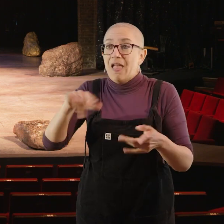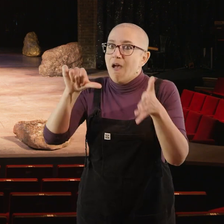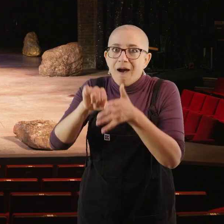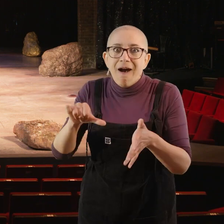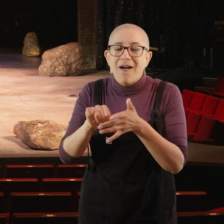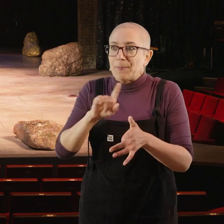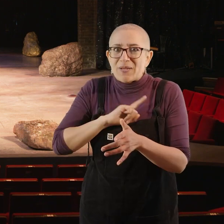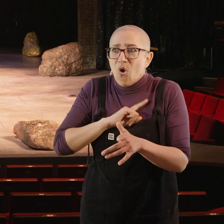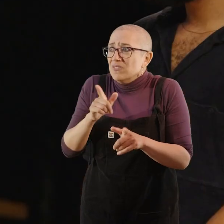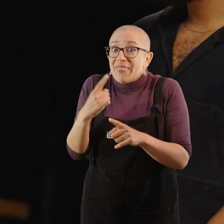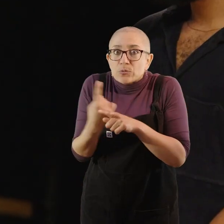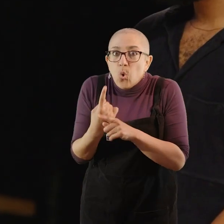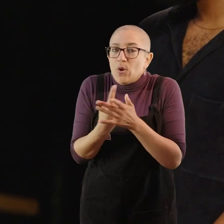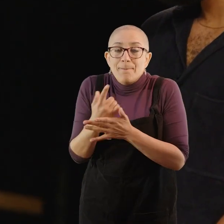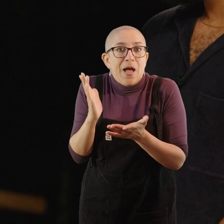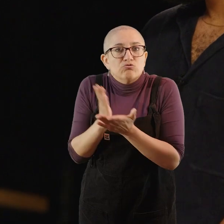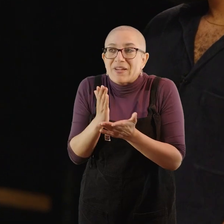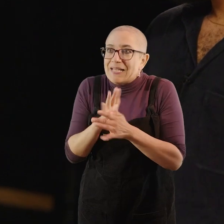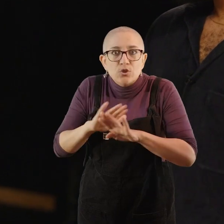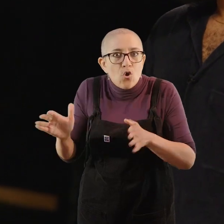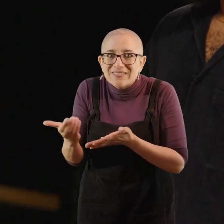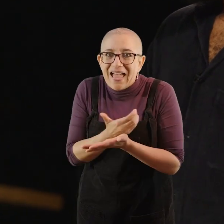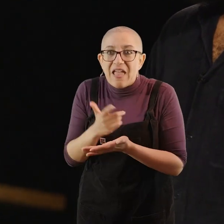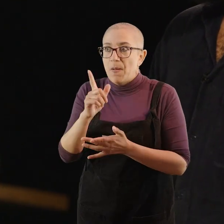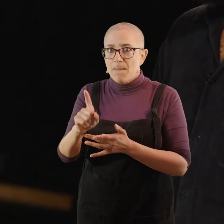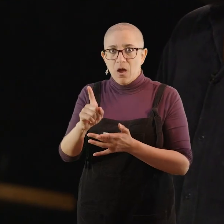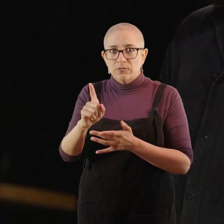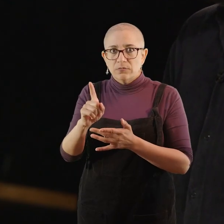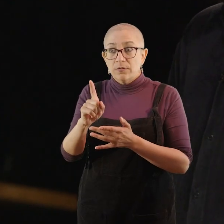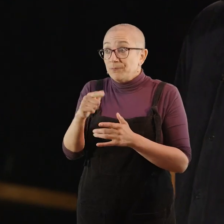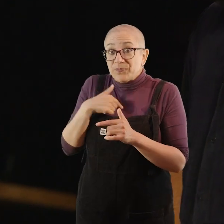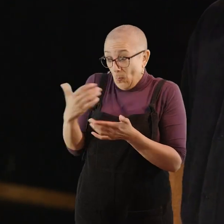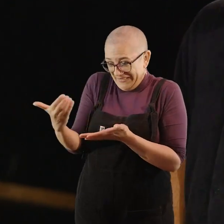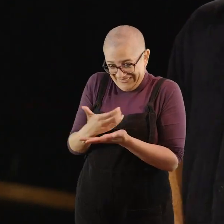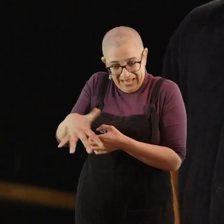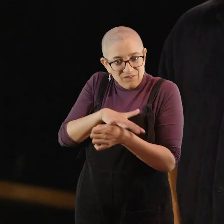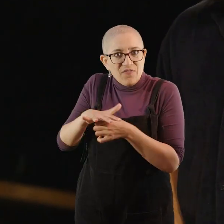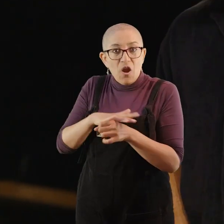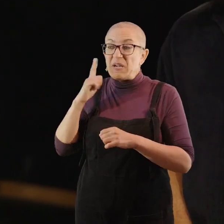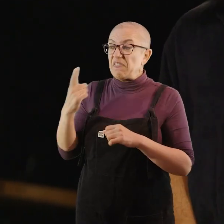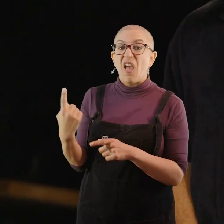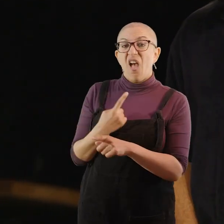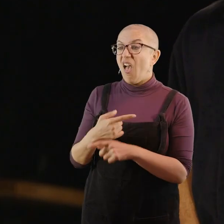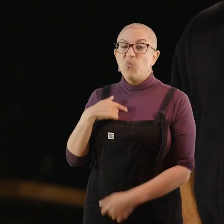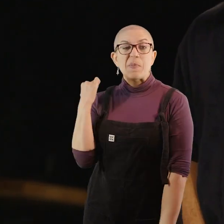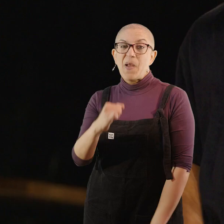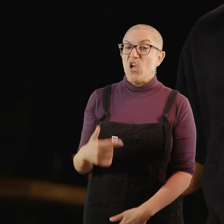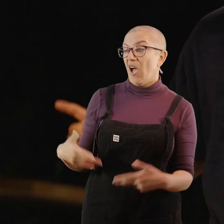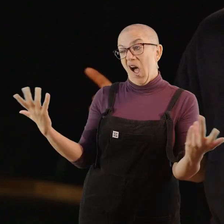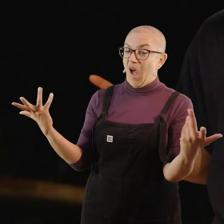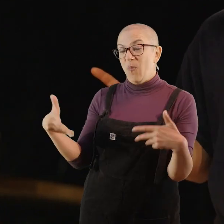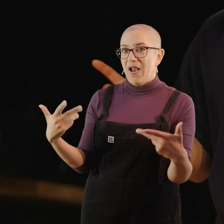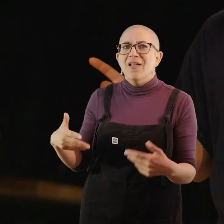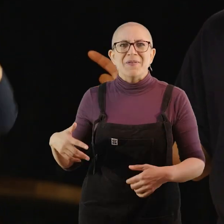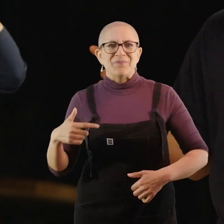what they're talking about is so much more interesting when it's not, when it's a safe environment. It's like, oh well, Yeah. we did Well, it. We I did know. it. I